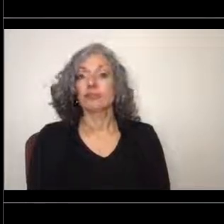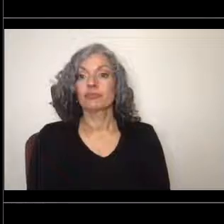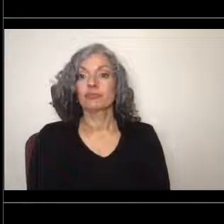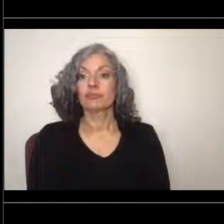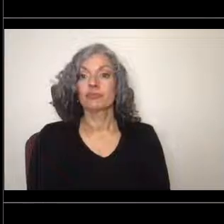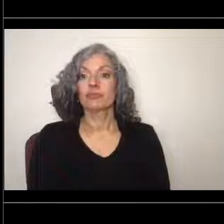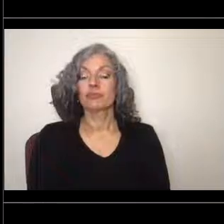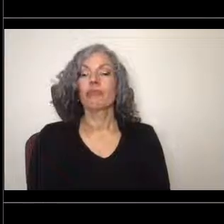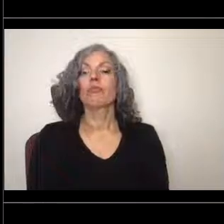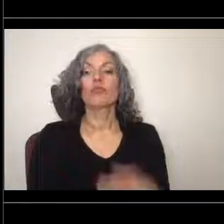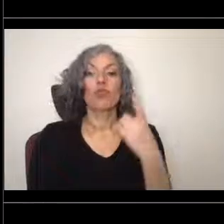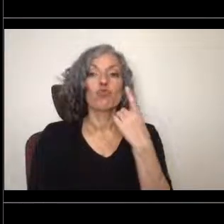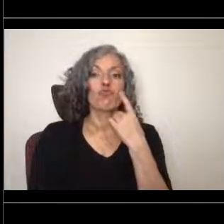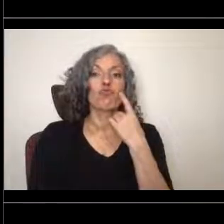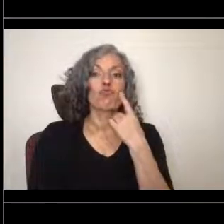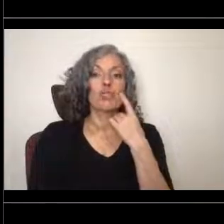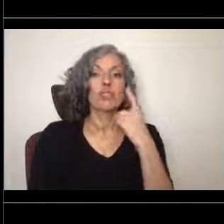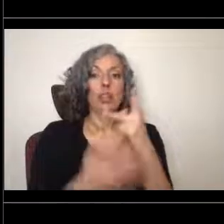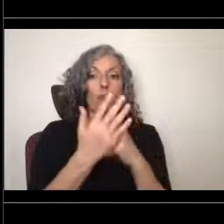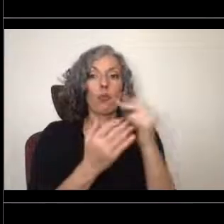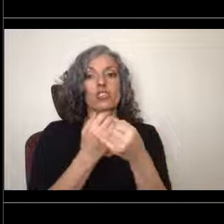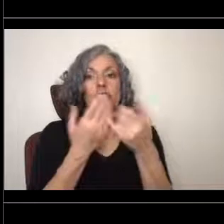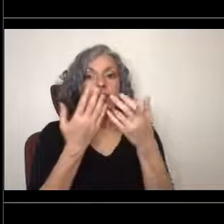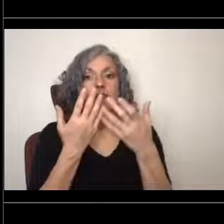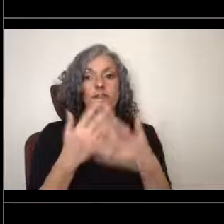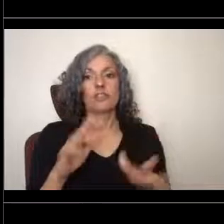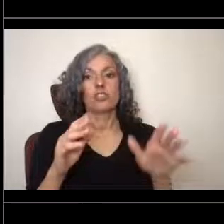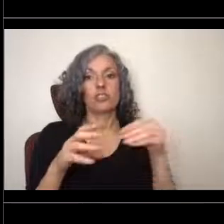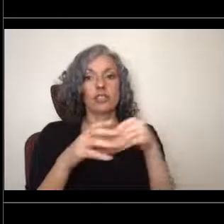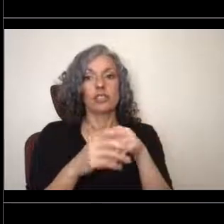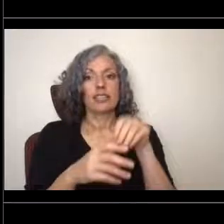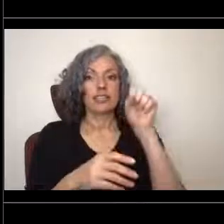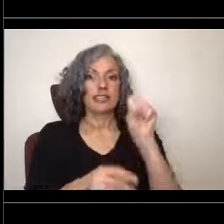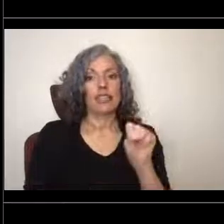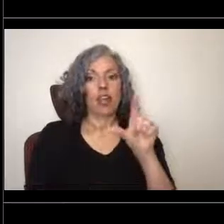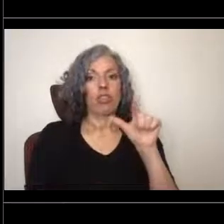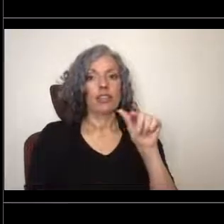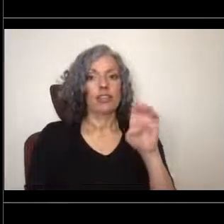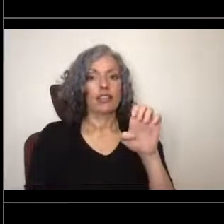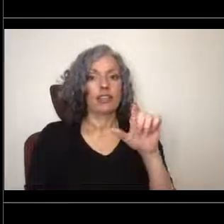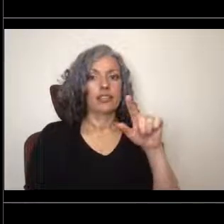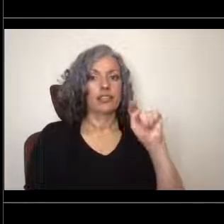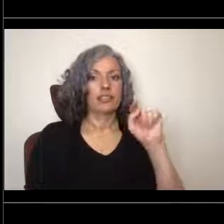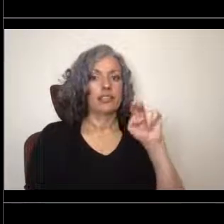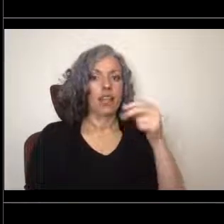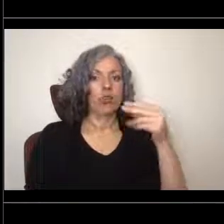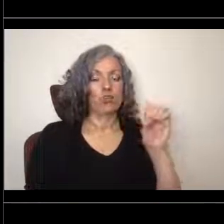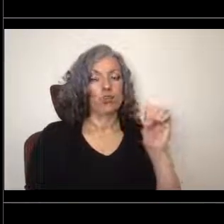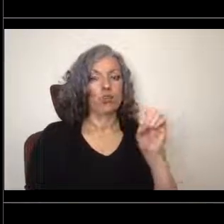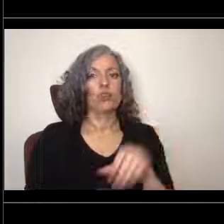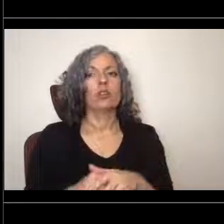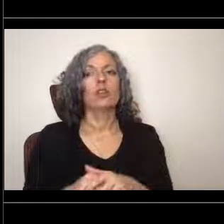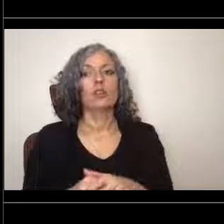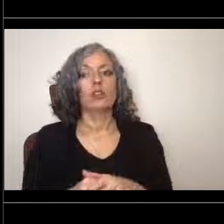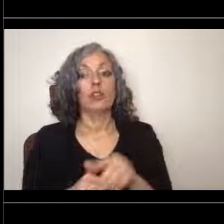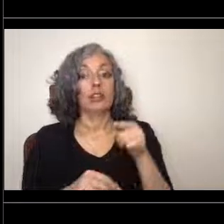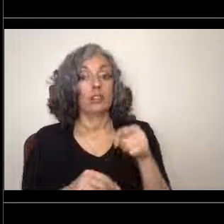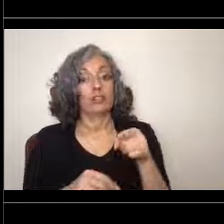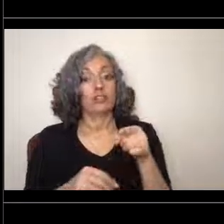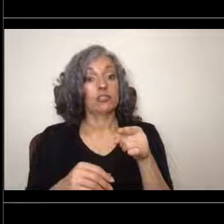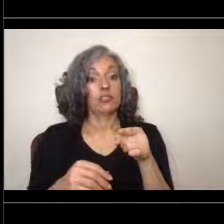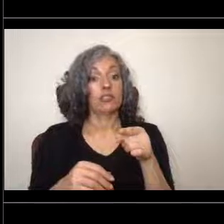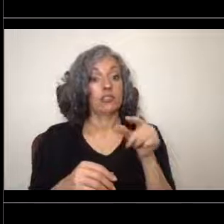toured recently completed projects in the city of South Lake Tahoe. The commission was able to view the Dennis T. Machida Greenway Memorial Trail,